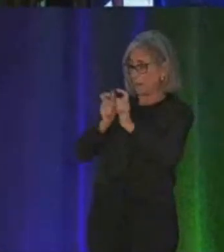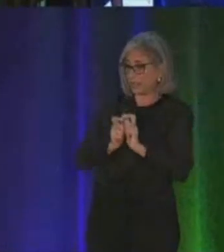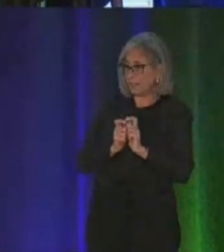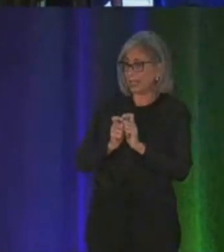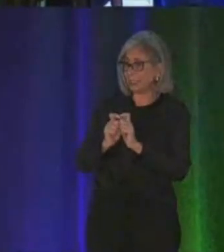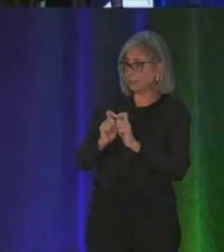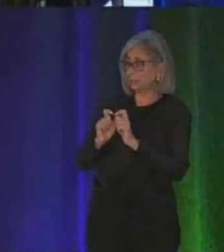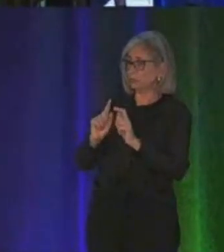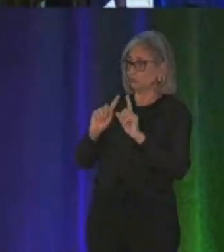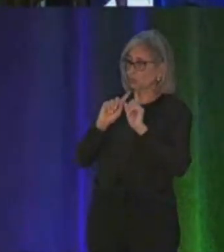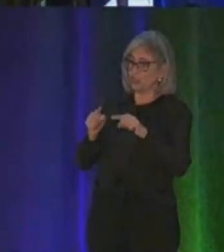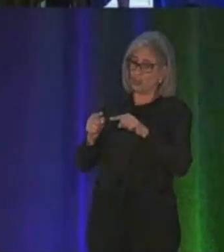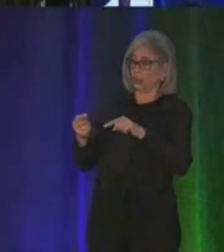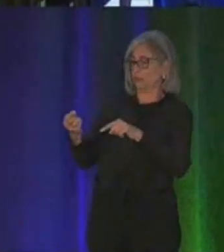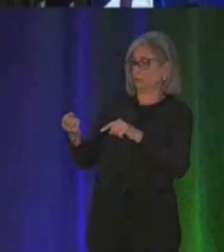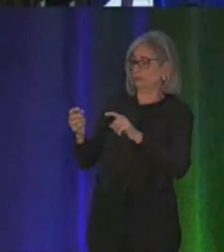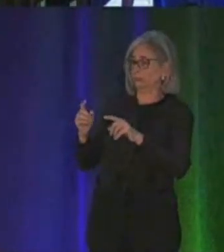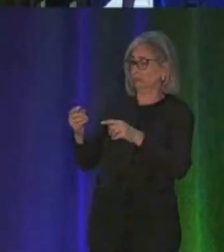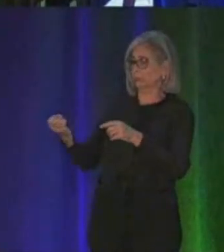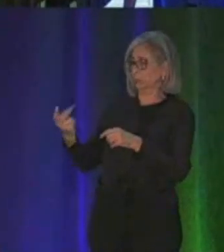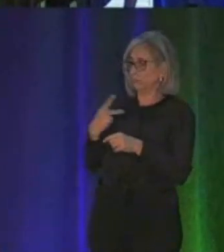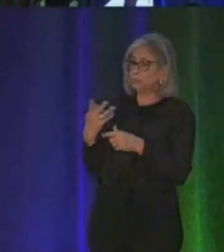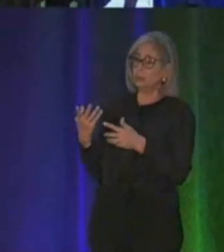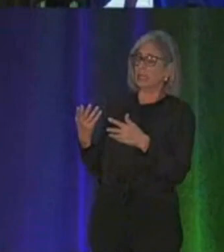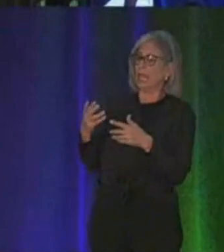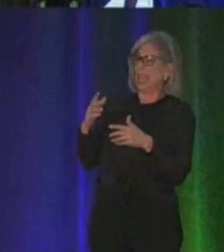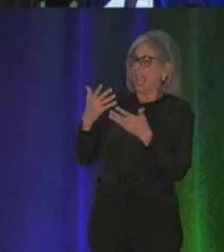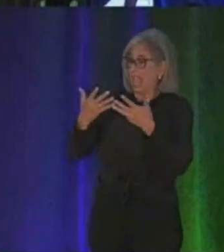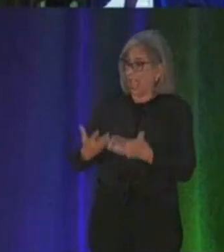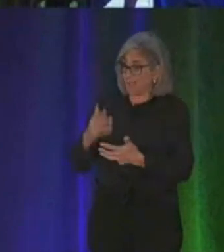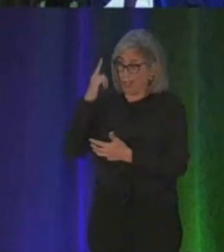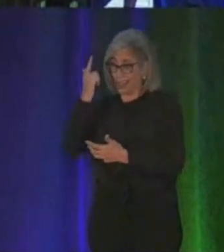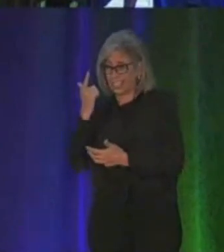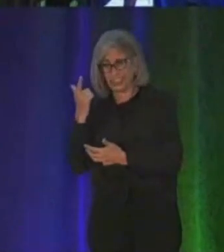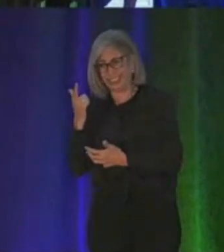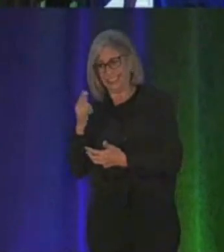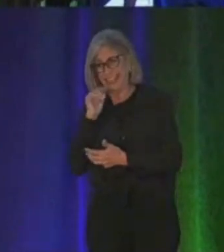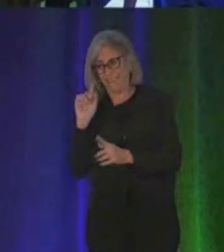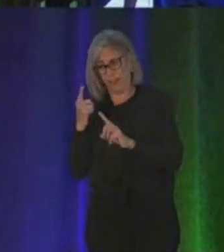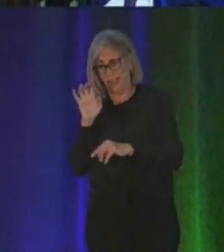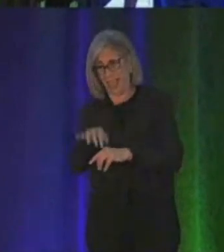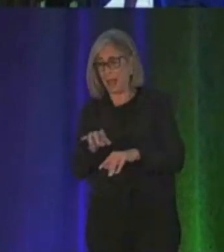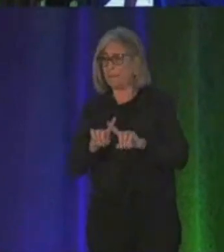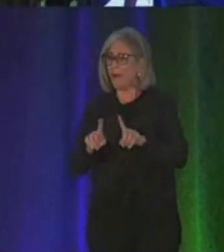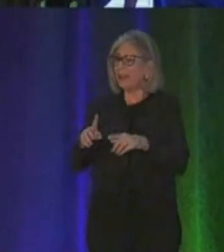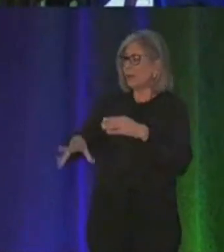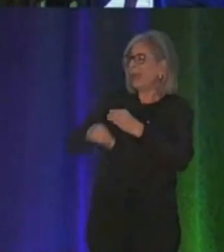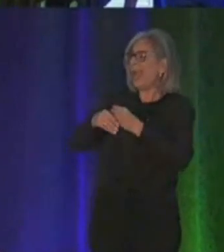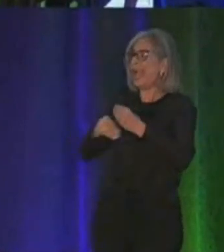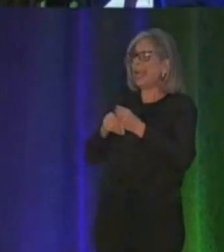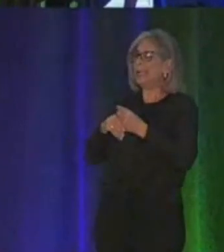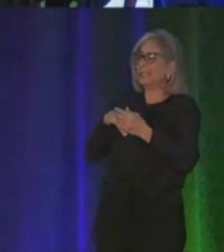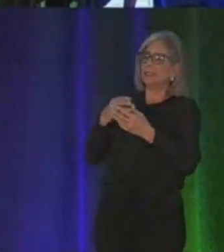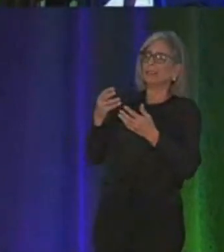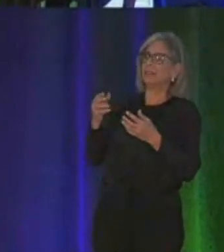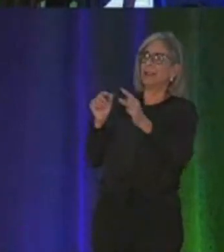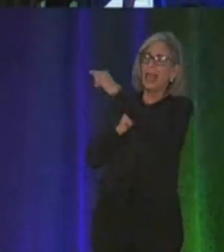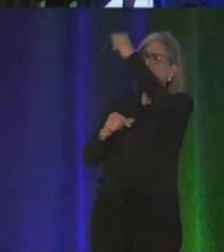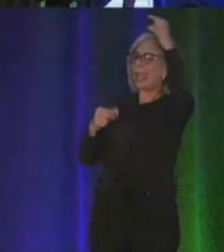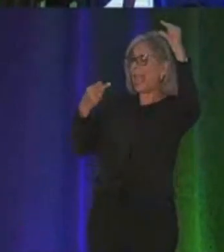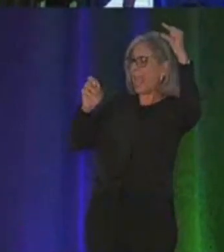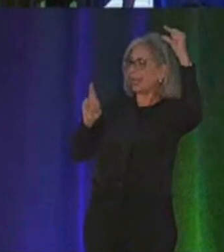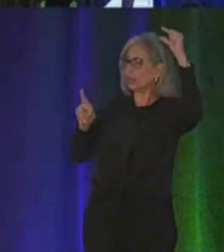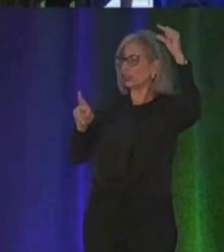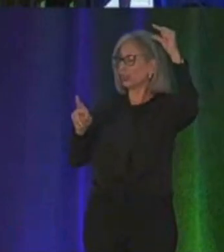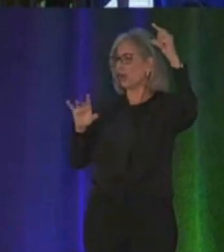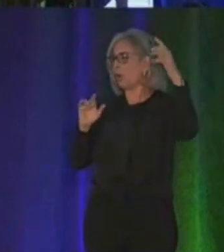return the responses. So they're like not meant for like heavy logic, but for simple things like oh, I want to like, add an internationalization header. I want to like, do a